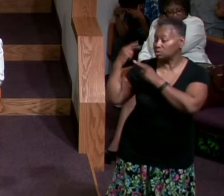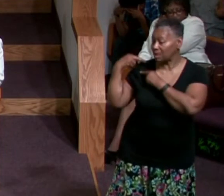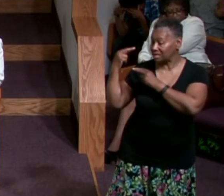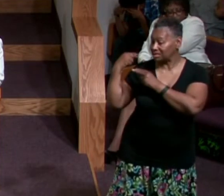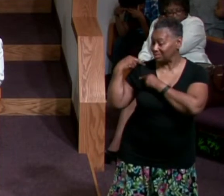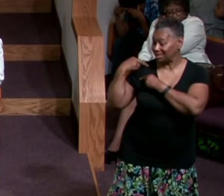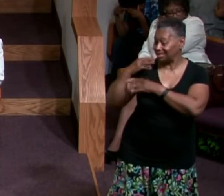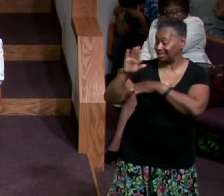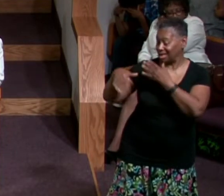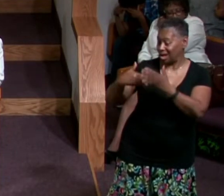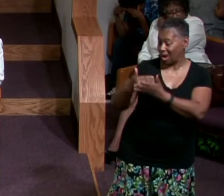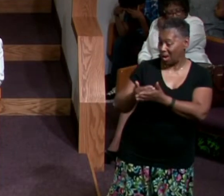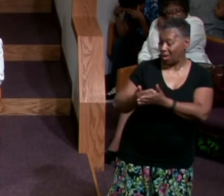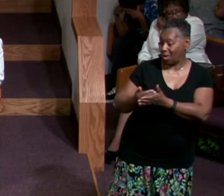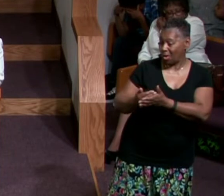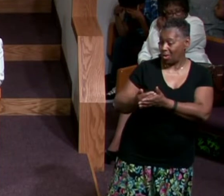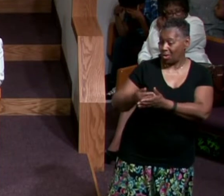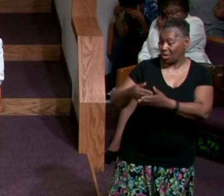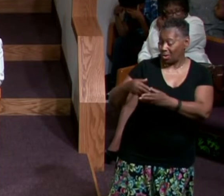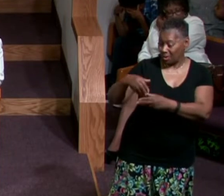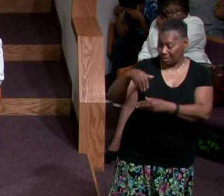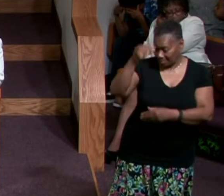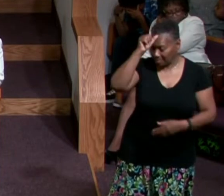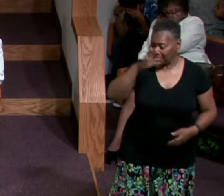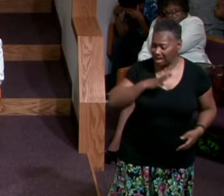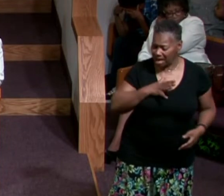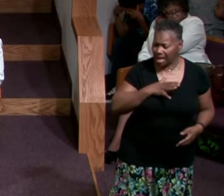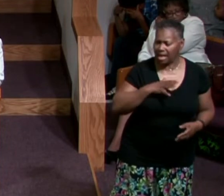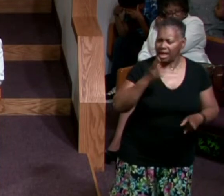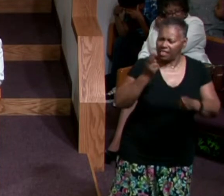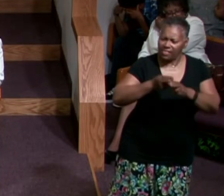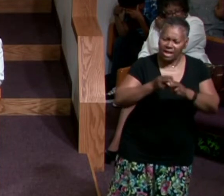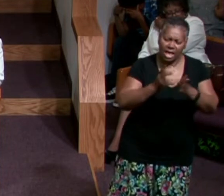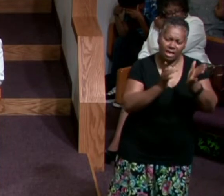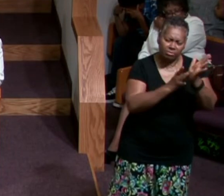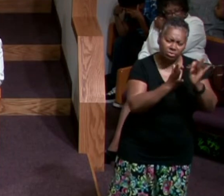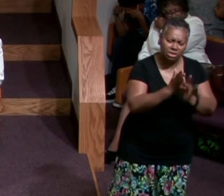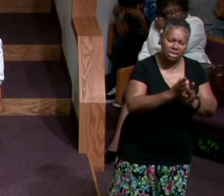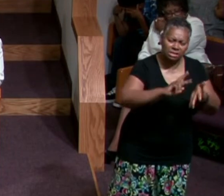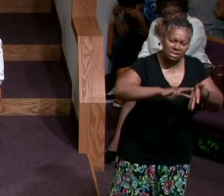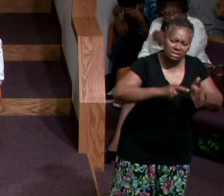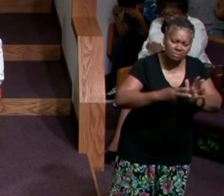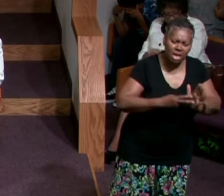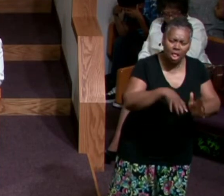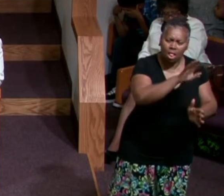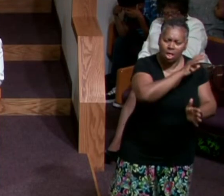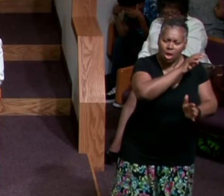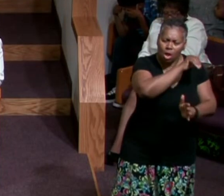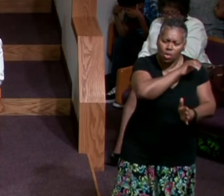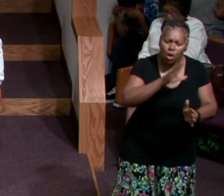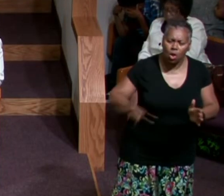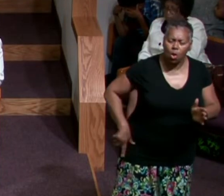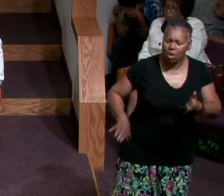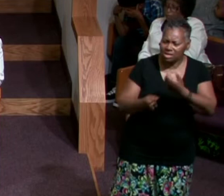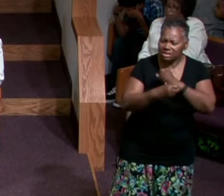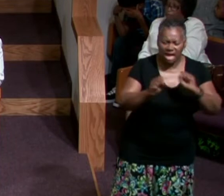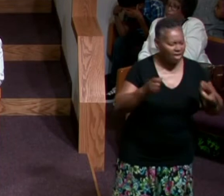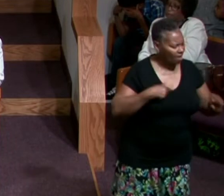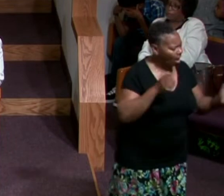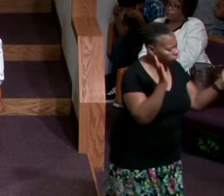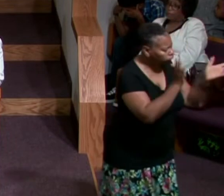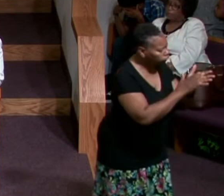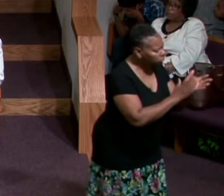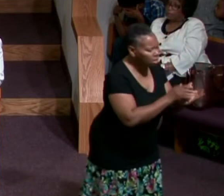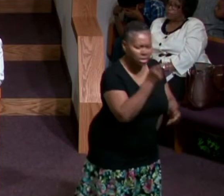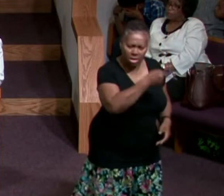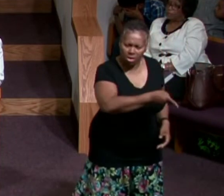name Jesus means the Lord saves. I really commend Joseph for being a respectful husband who wasn't